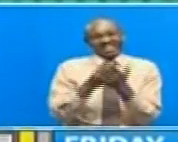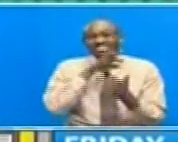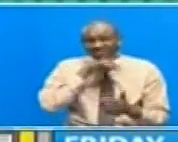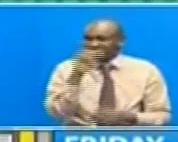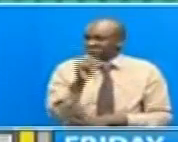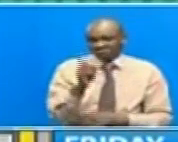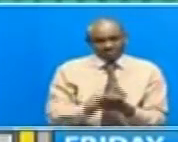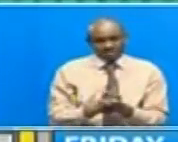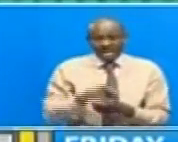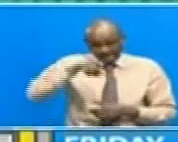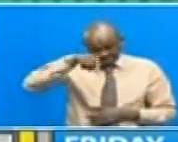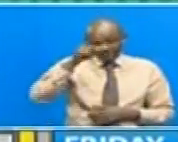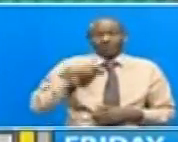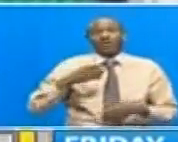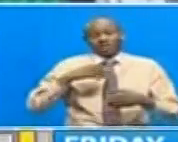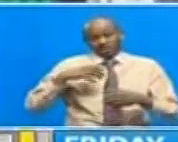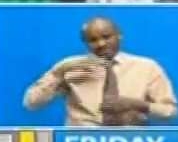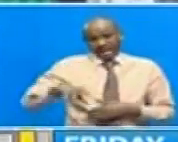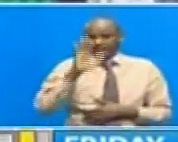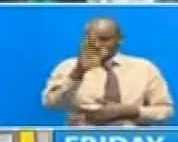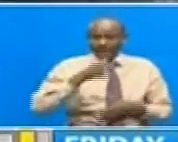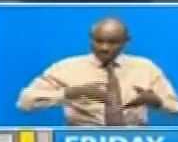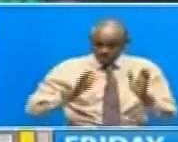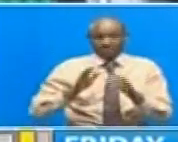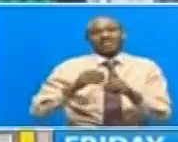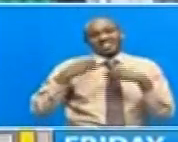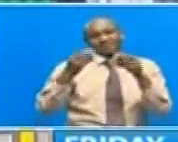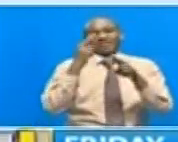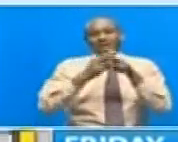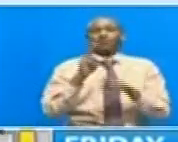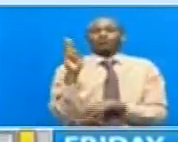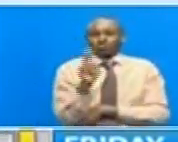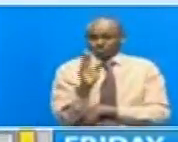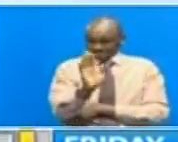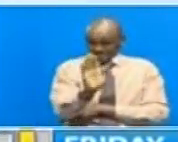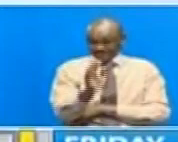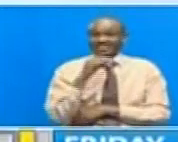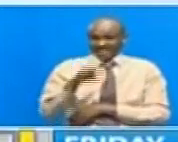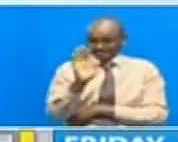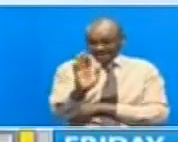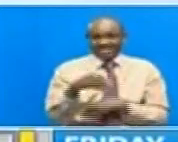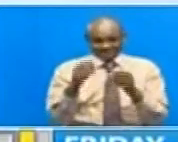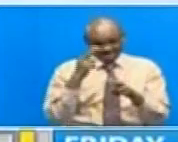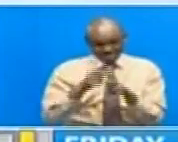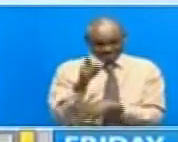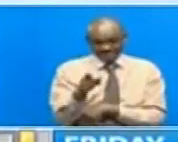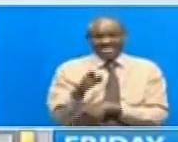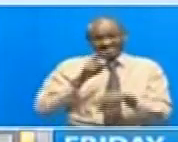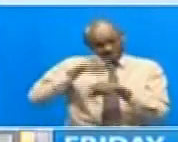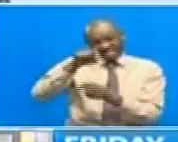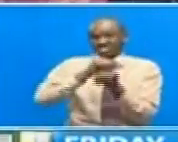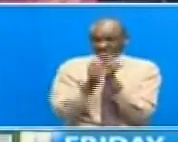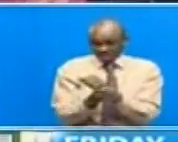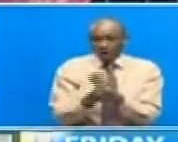Uhuru, born during the Kenya general elections of 2013. That date for her was the turnaround.